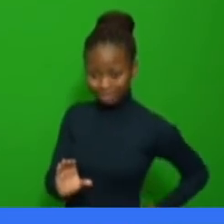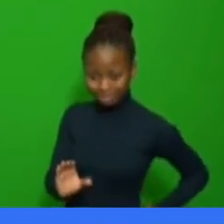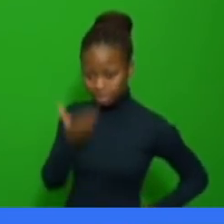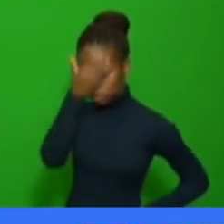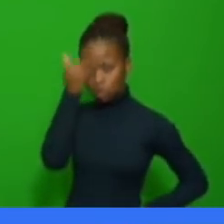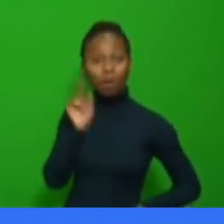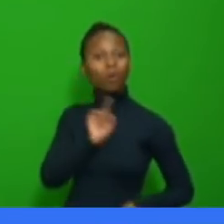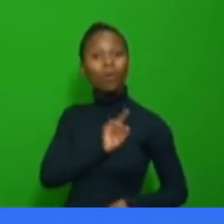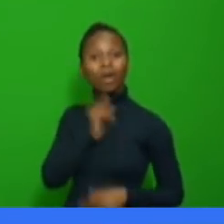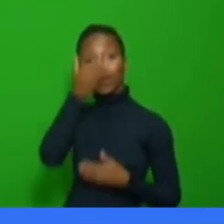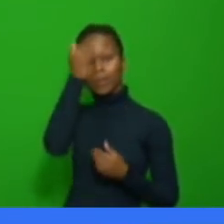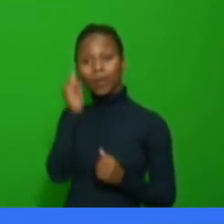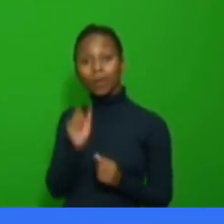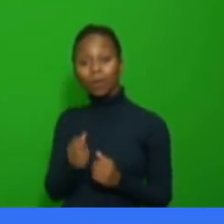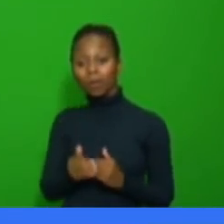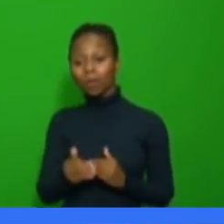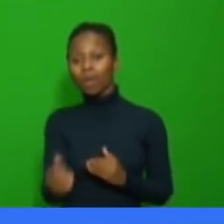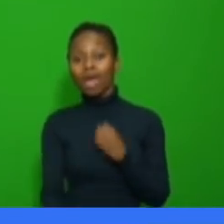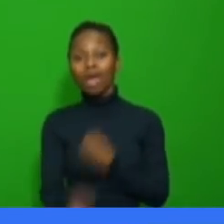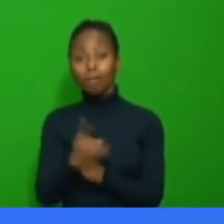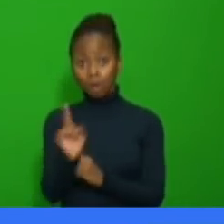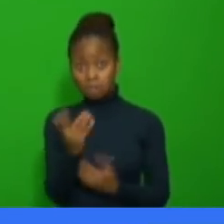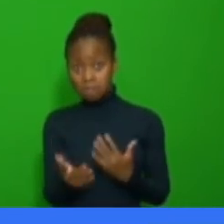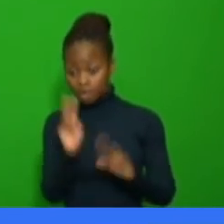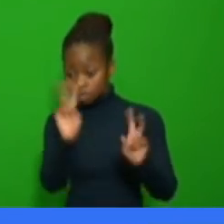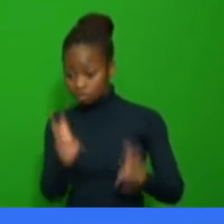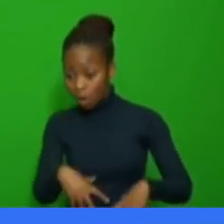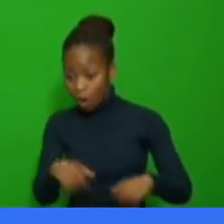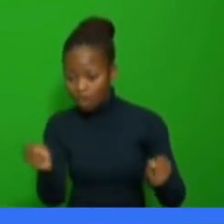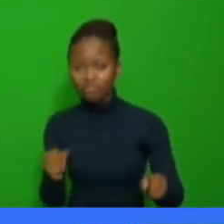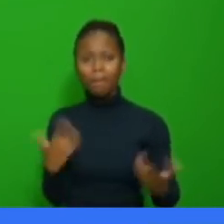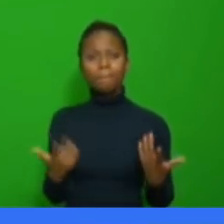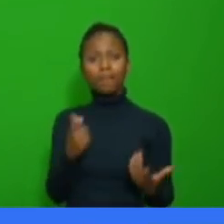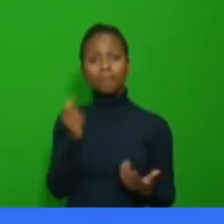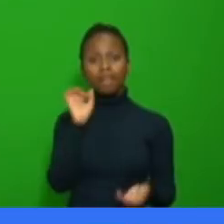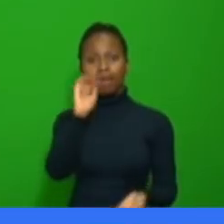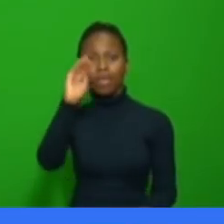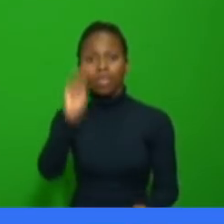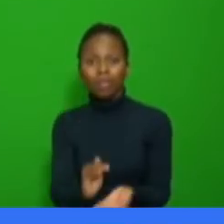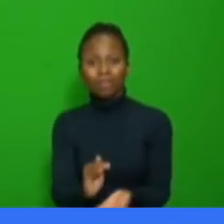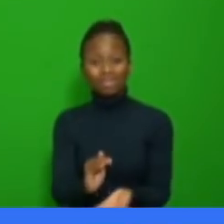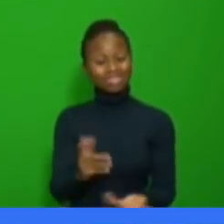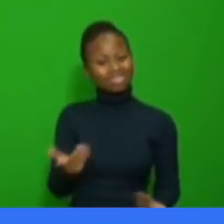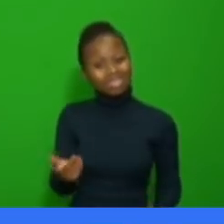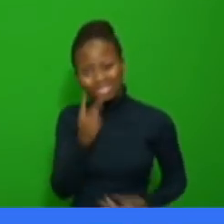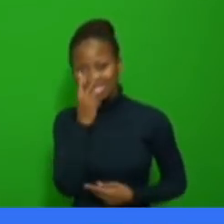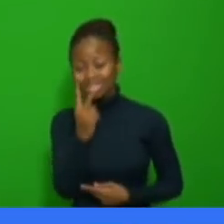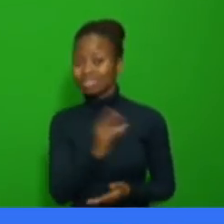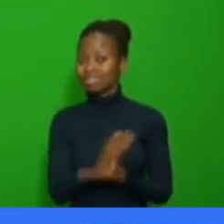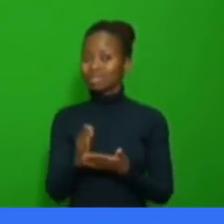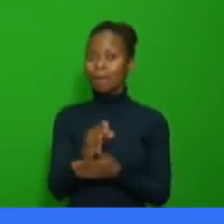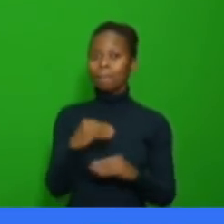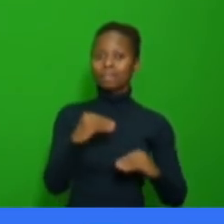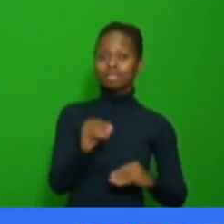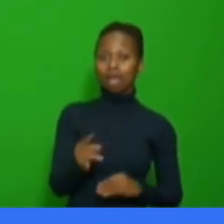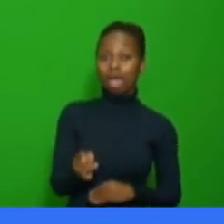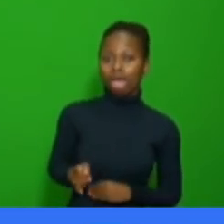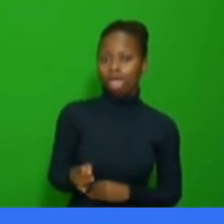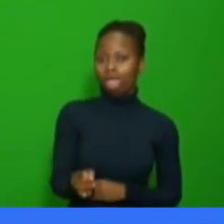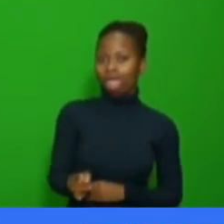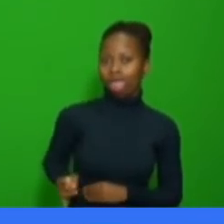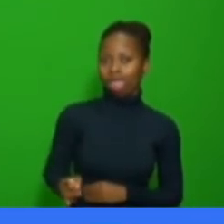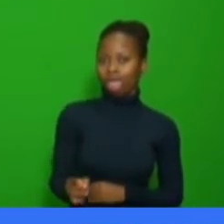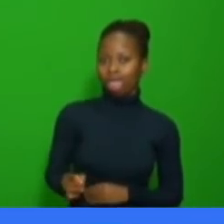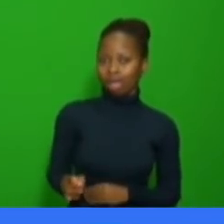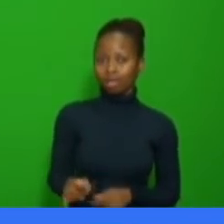forward, that could actually affect your investment decisions. You might end up scaling down the investments or